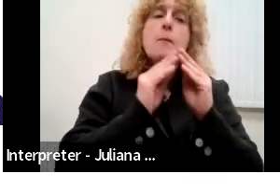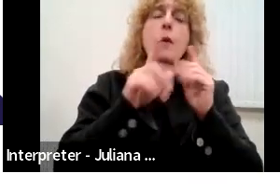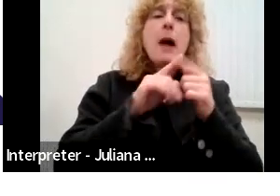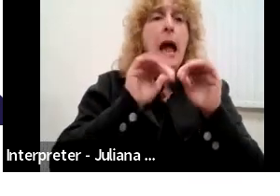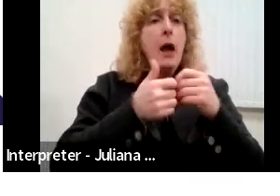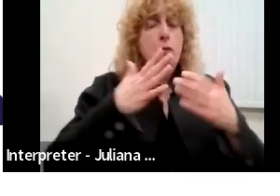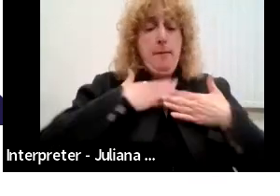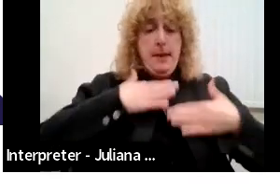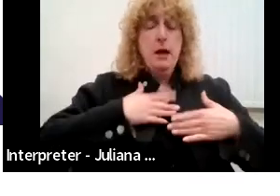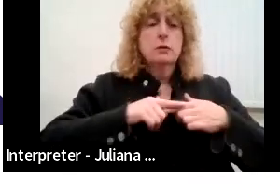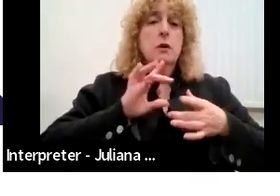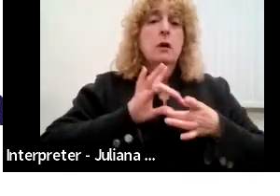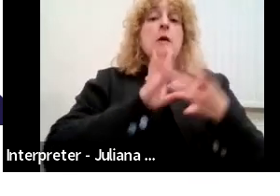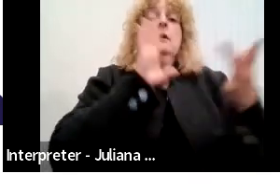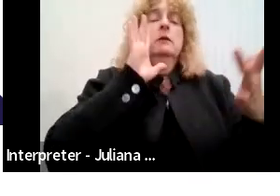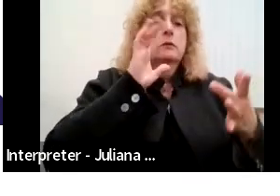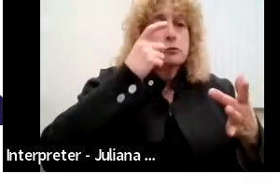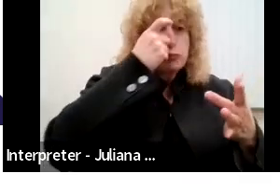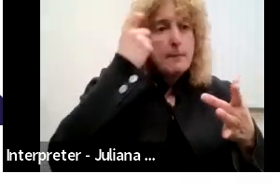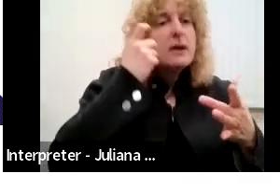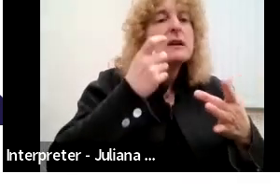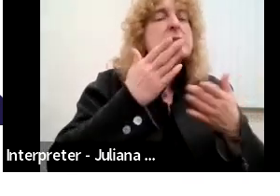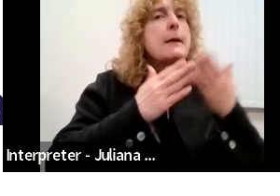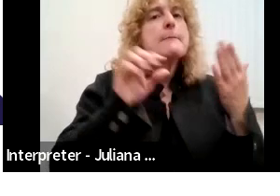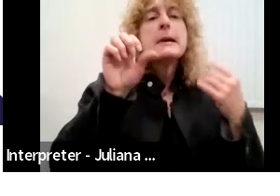trauma, especially some sensory related AT.